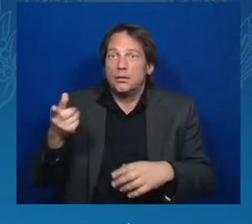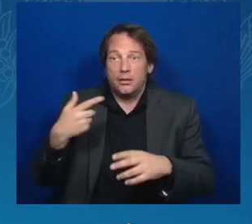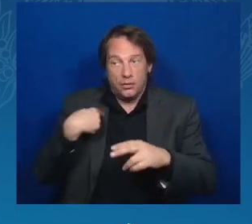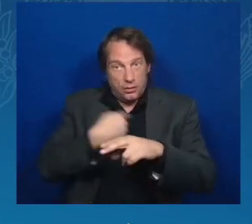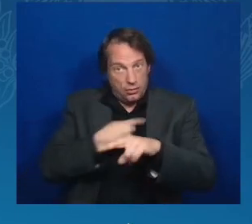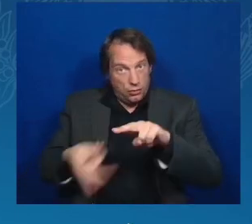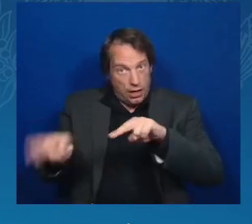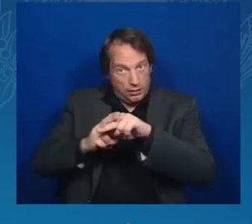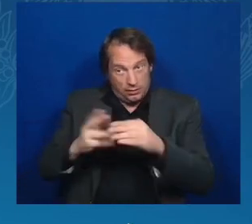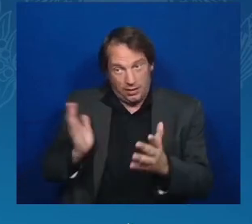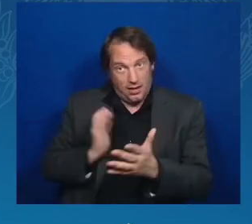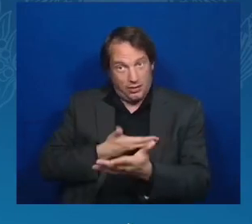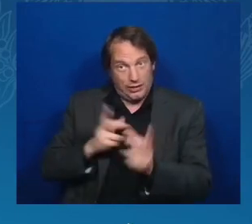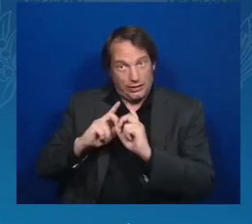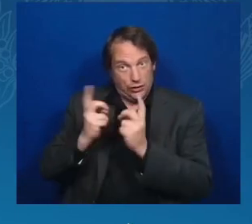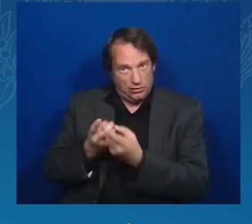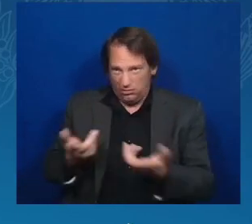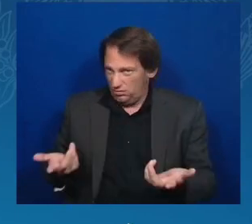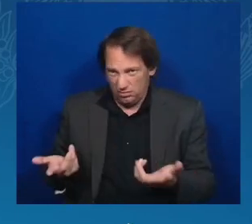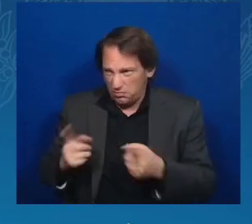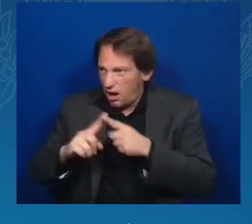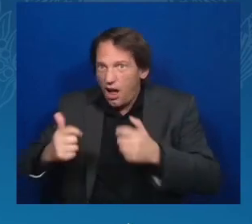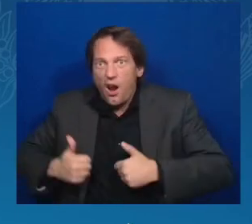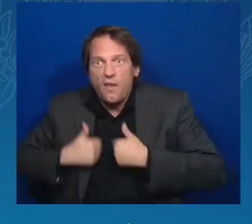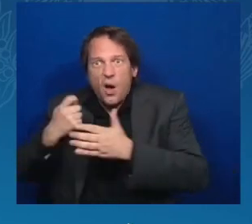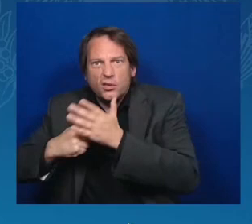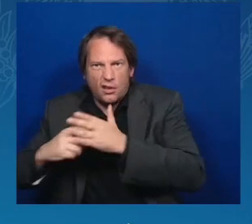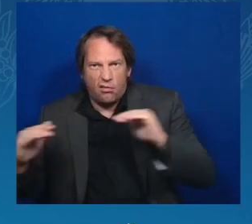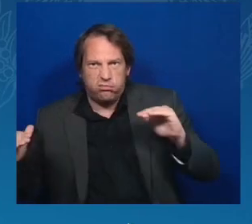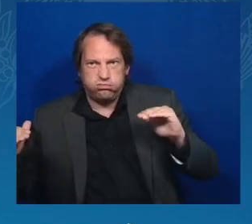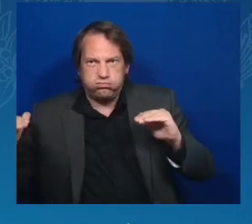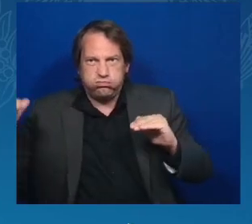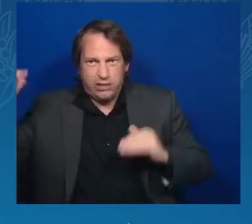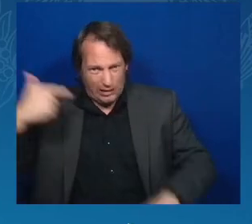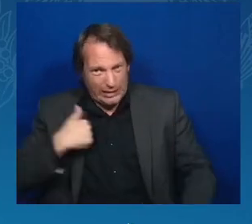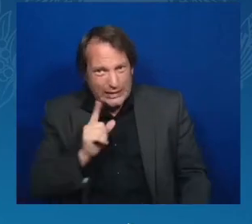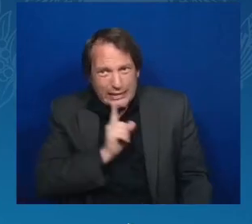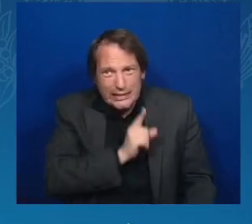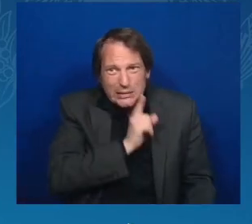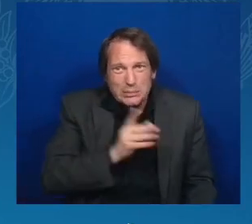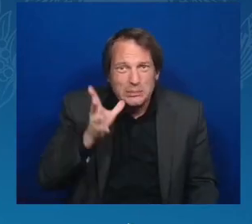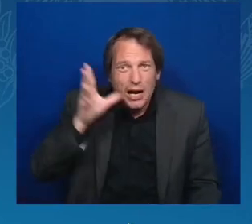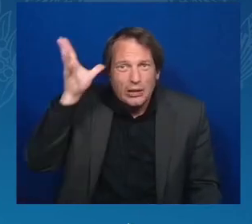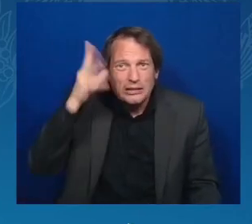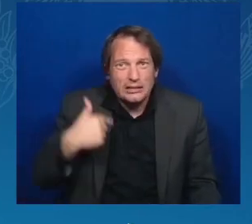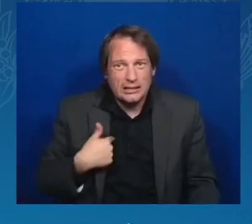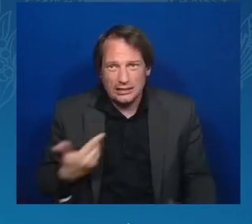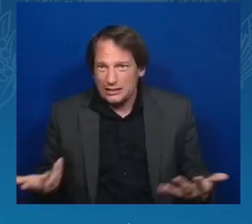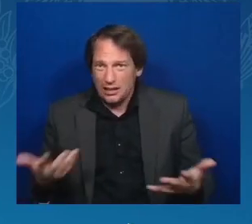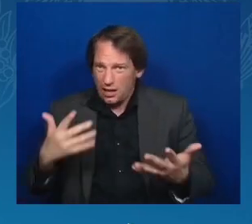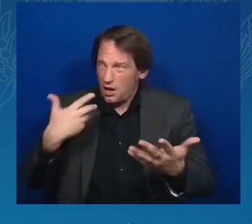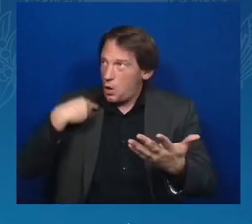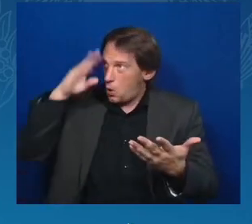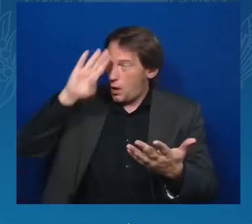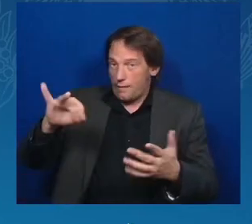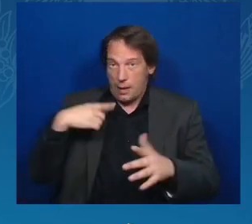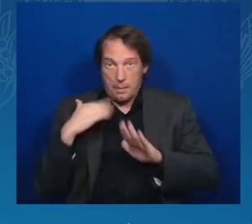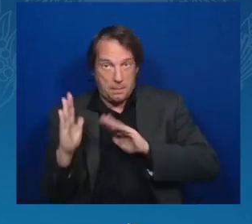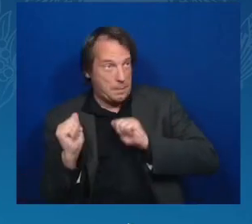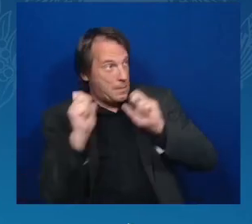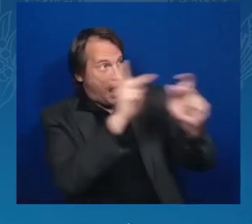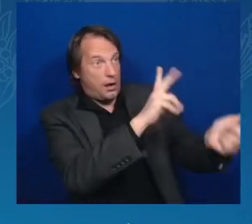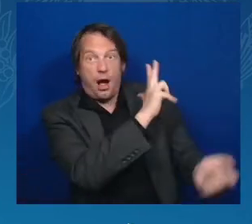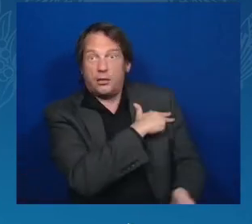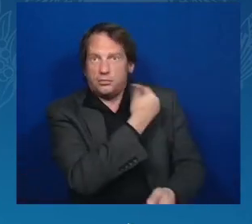hospital nursing, but I really believed in the importance of school nursing, so I stuck with it. I took on a second job with a nursing